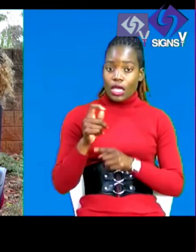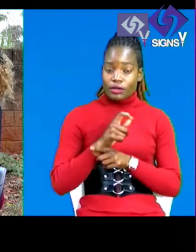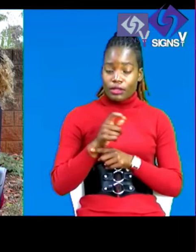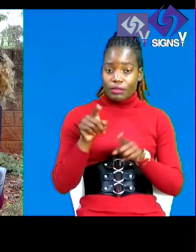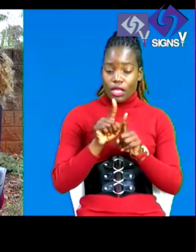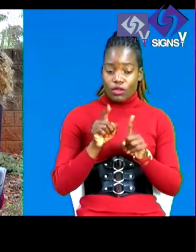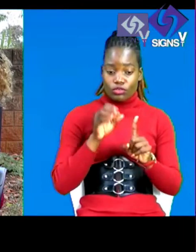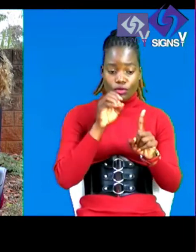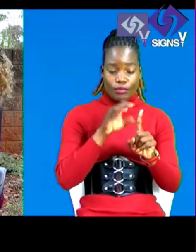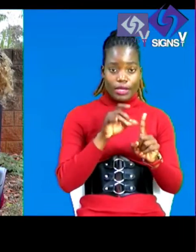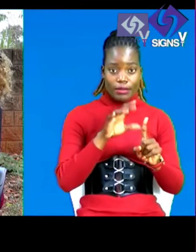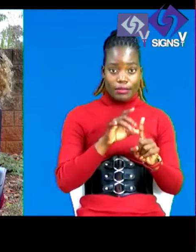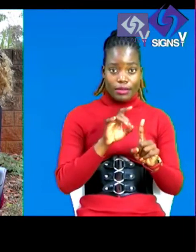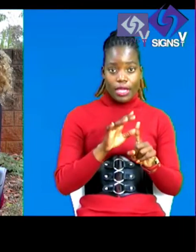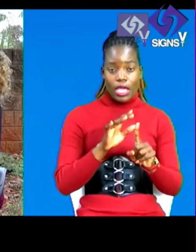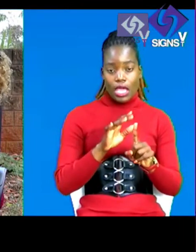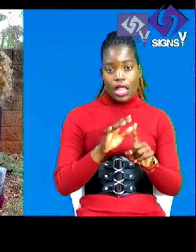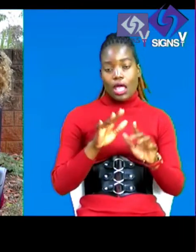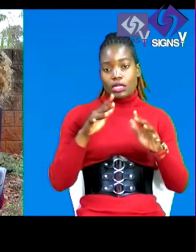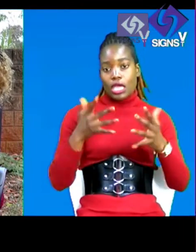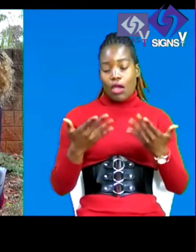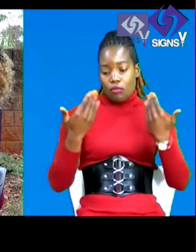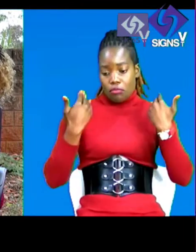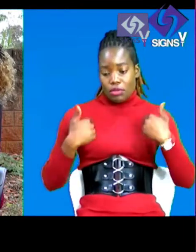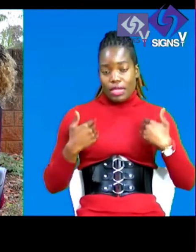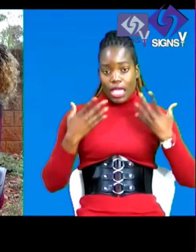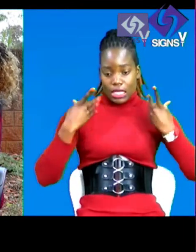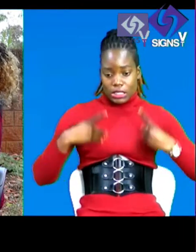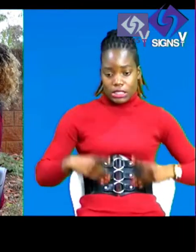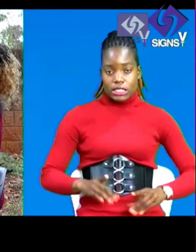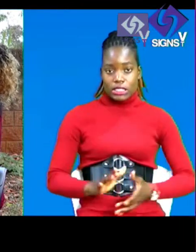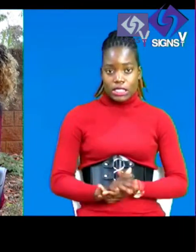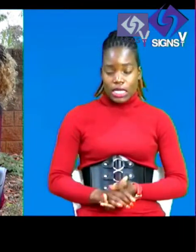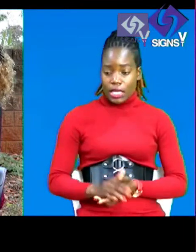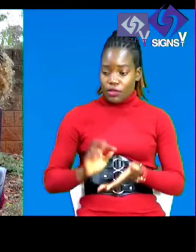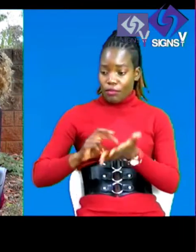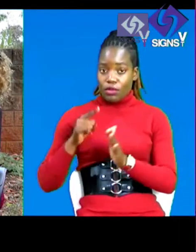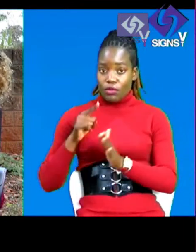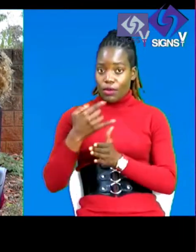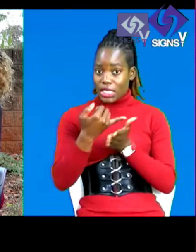mentors me in dressing. Oh, that's great. So that means you're a designer.